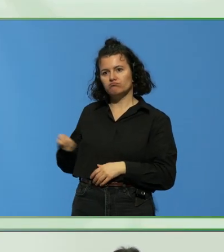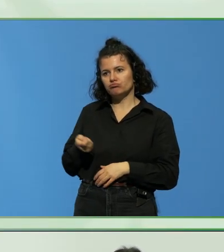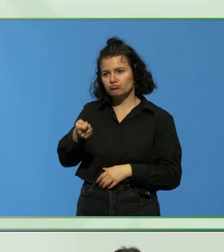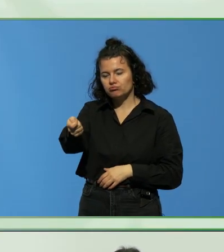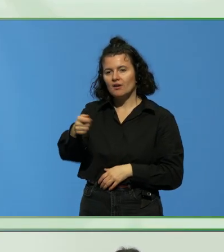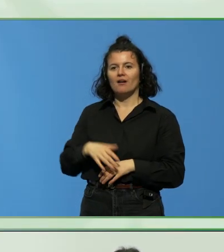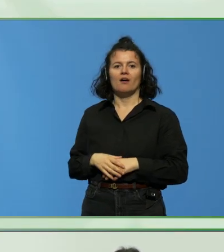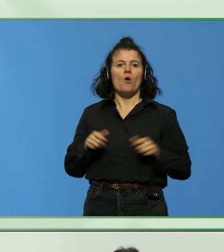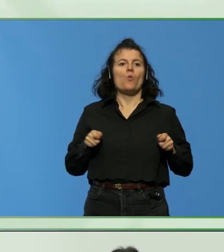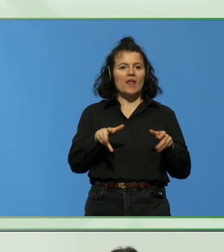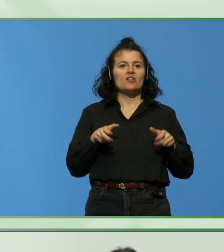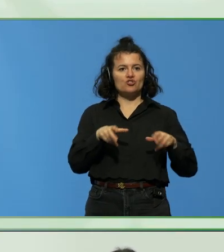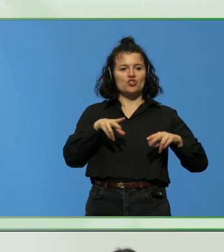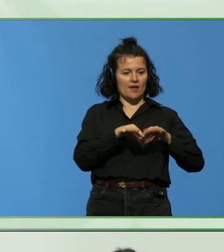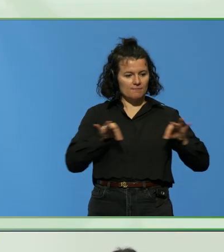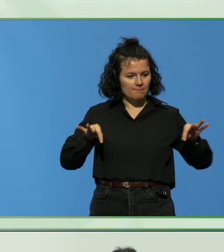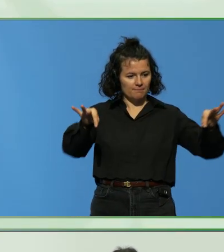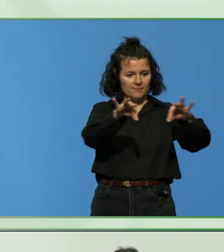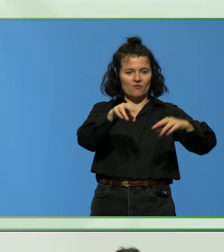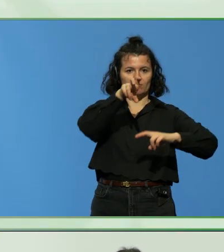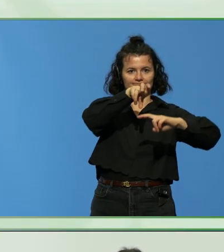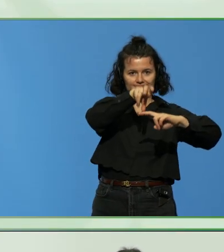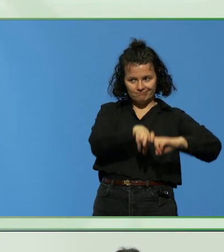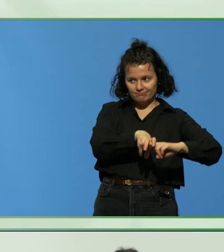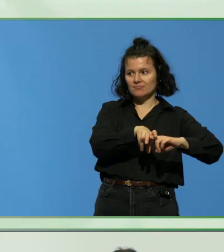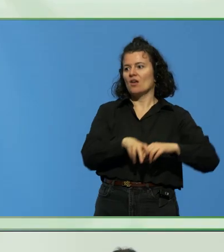signs for every disability.